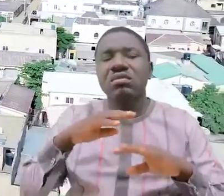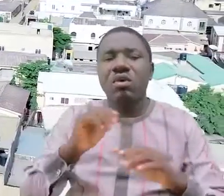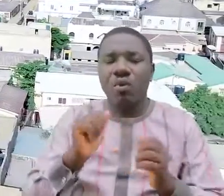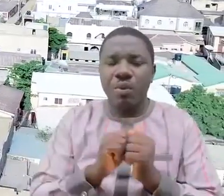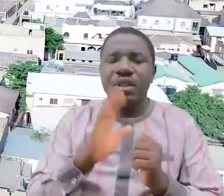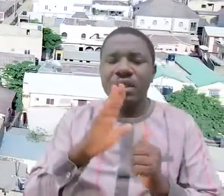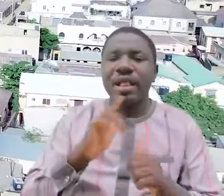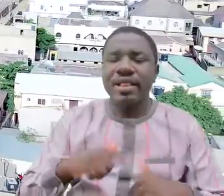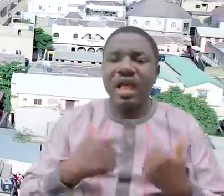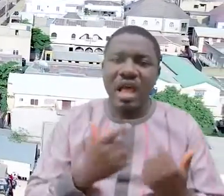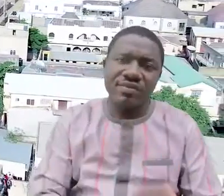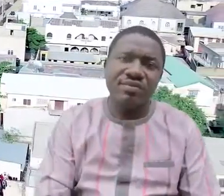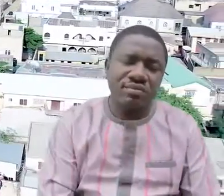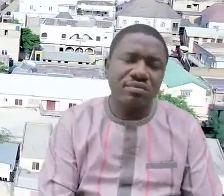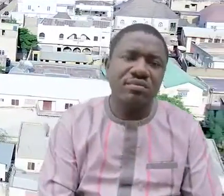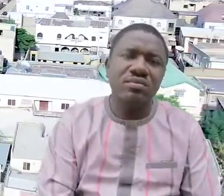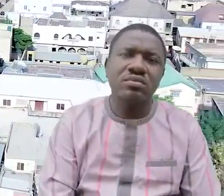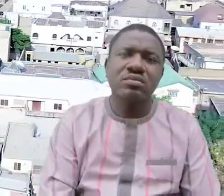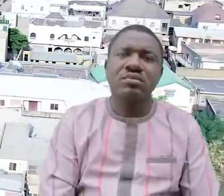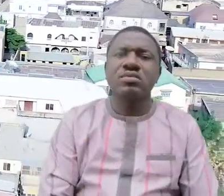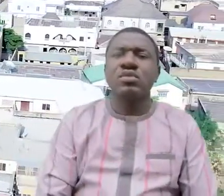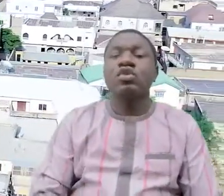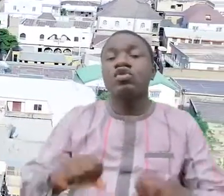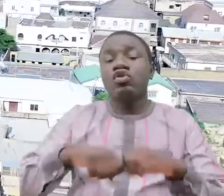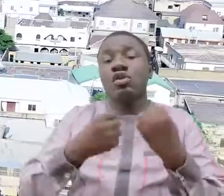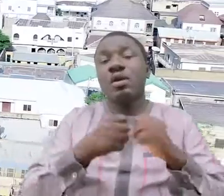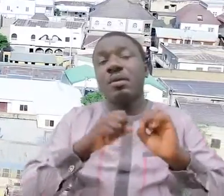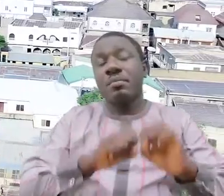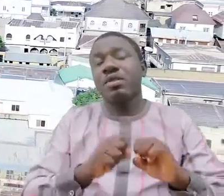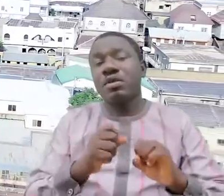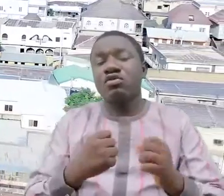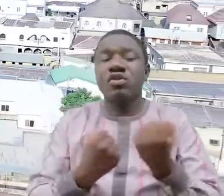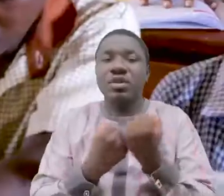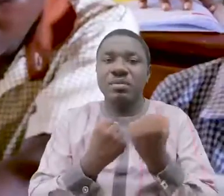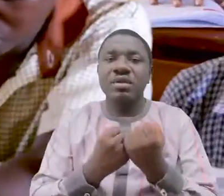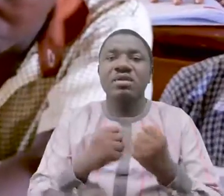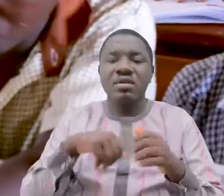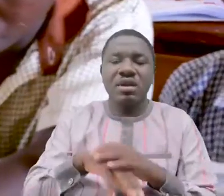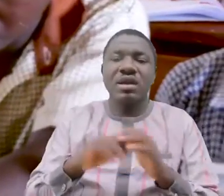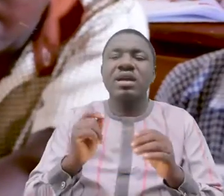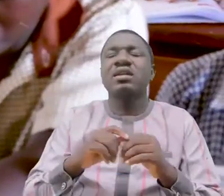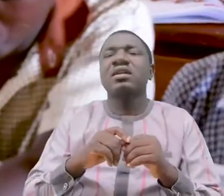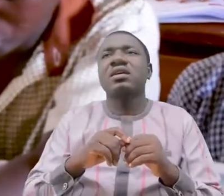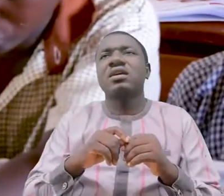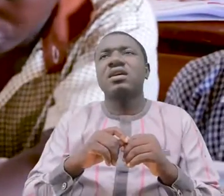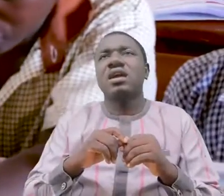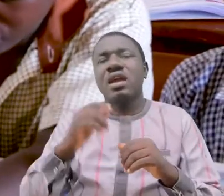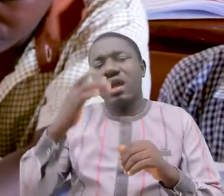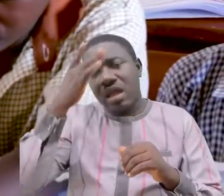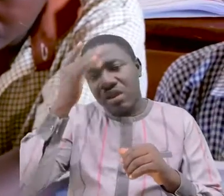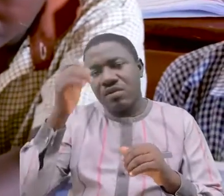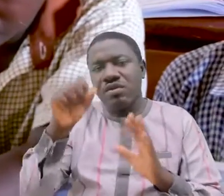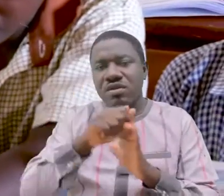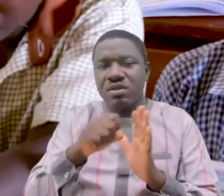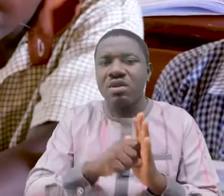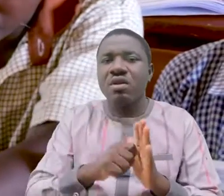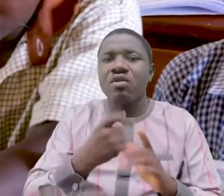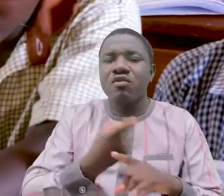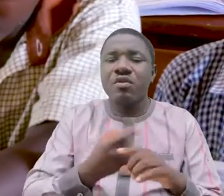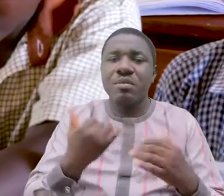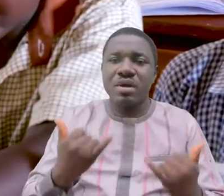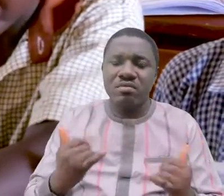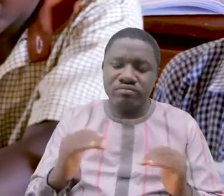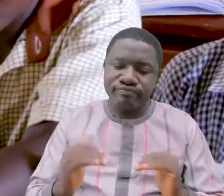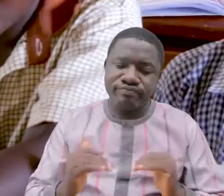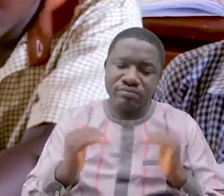productive, fulfilling, and dignified lives. Therefore, social protection intervention programs and activities in